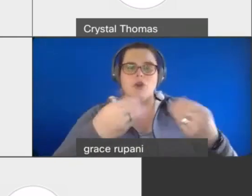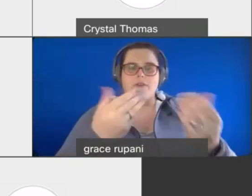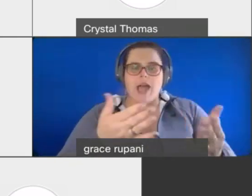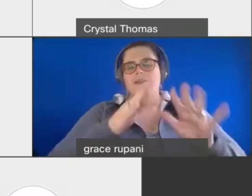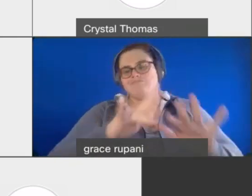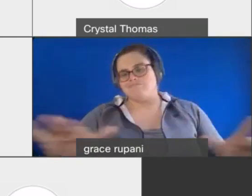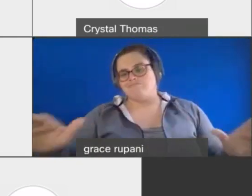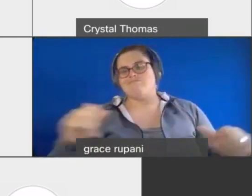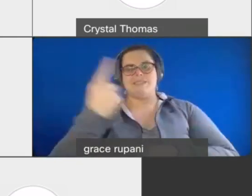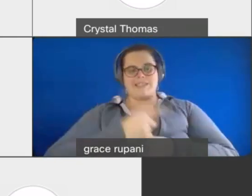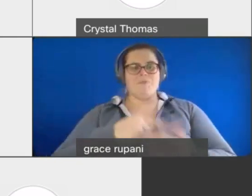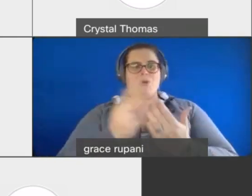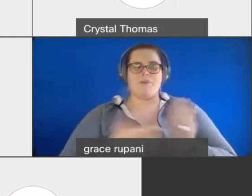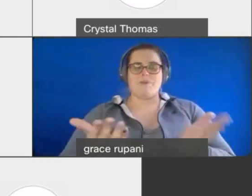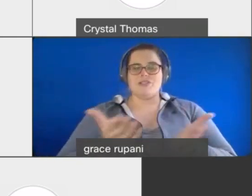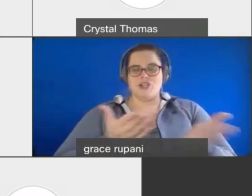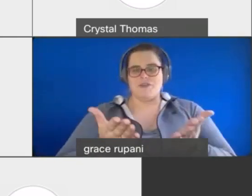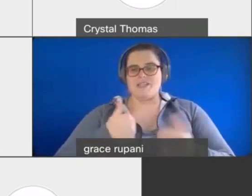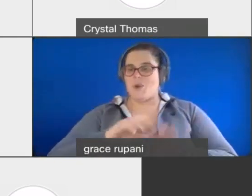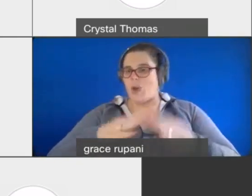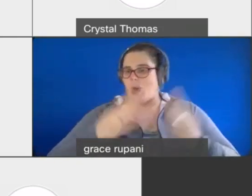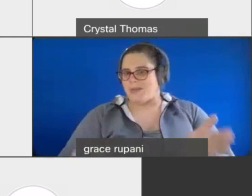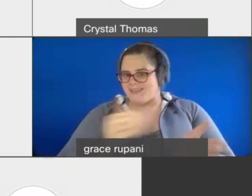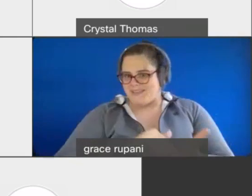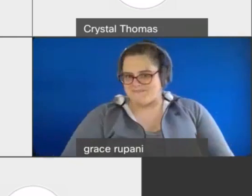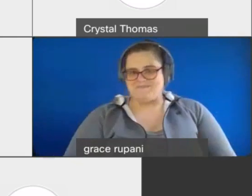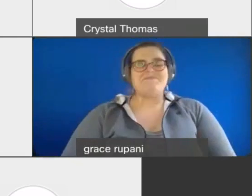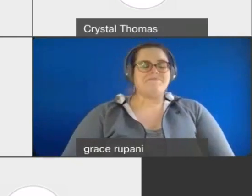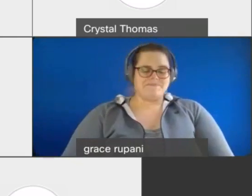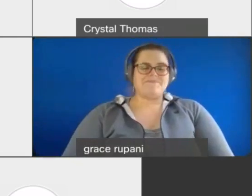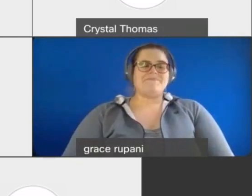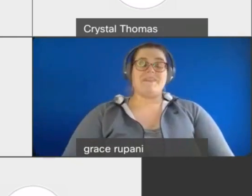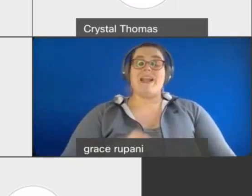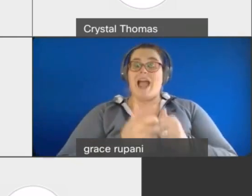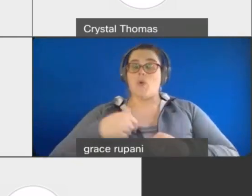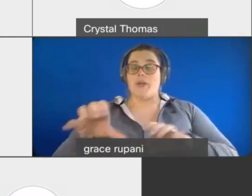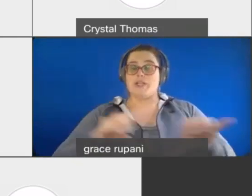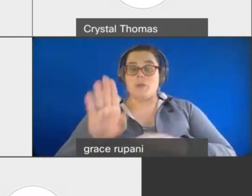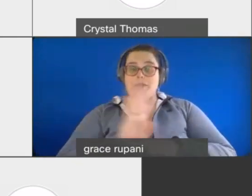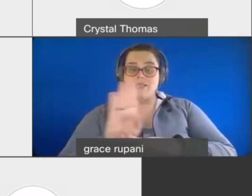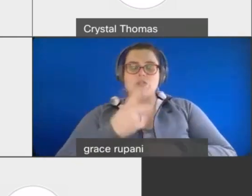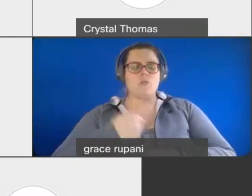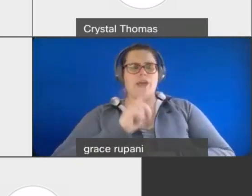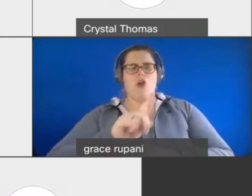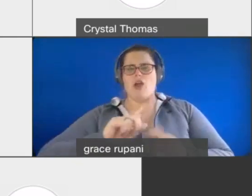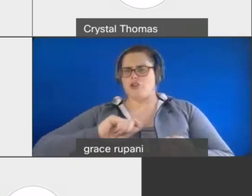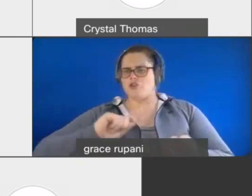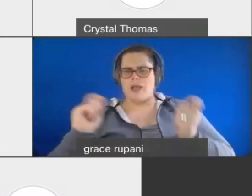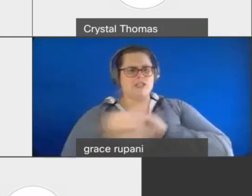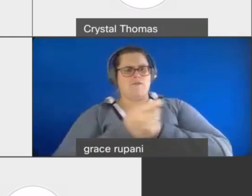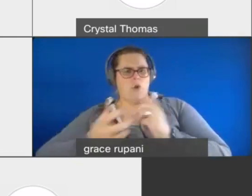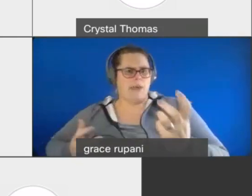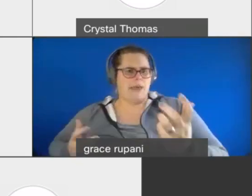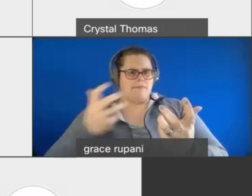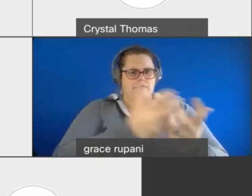services. VLCS is transforming the way that we do business, not only due to COVID-19, but due to